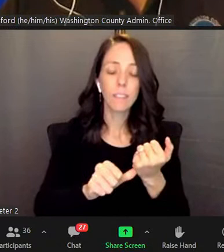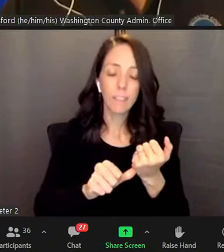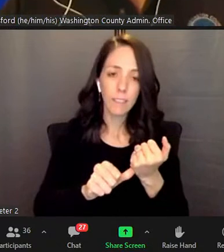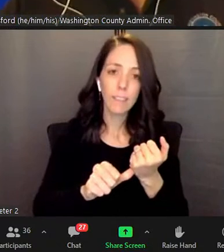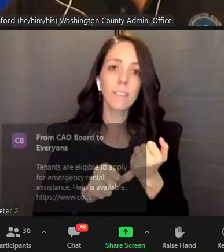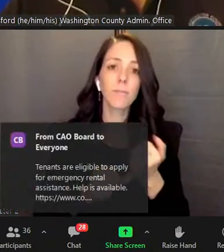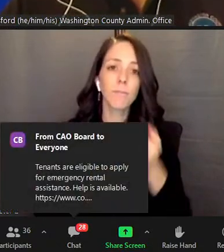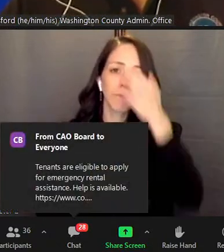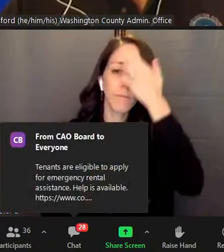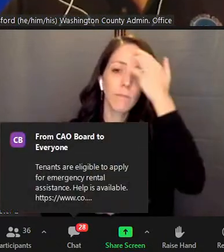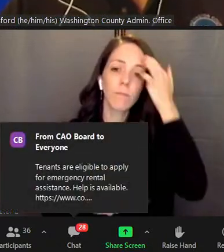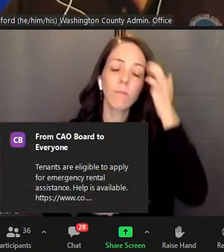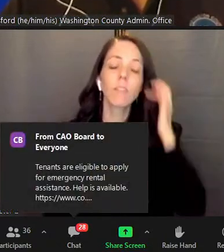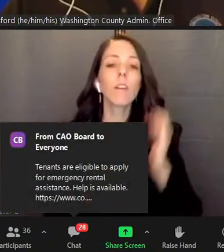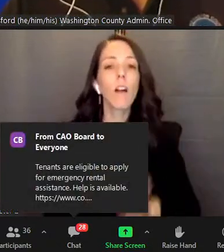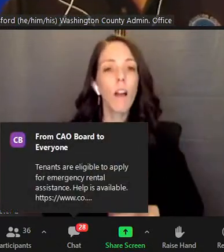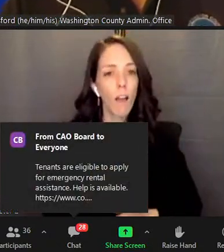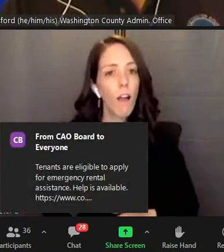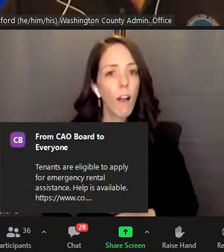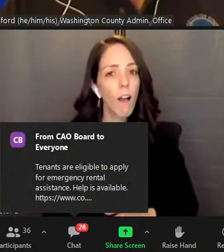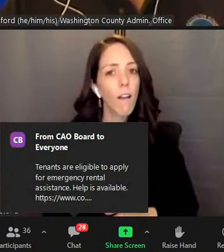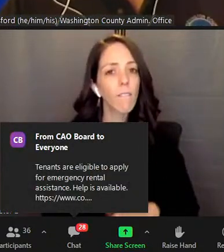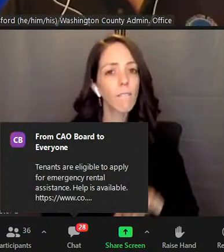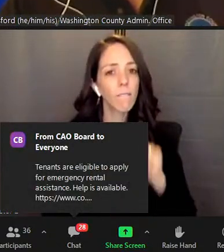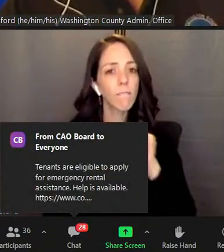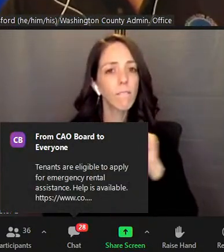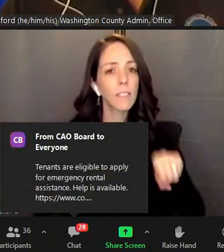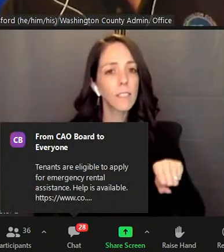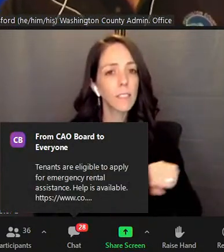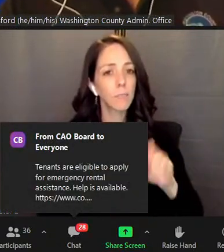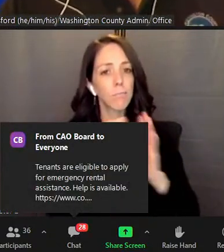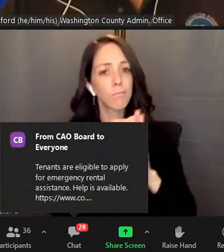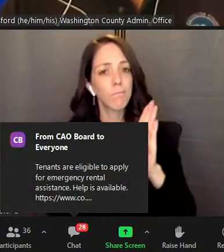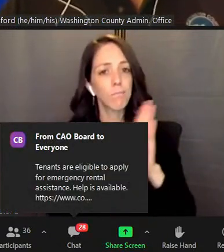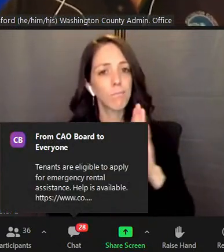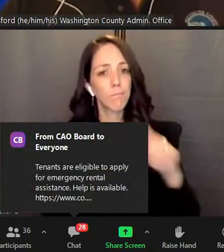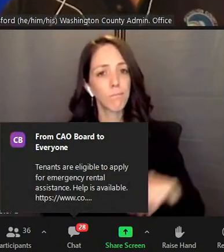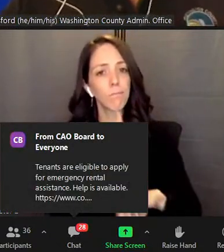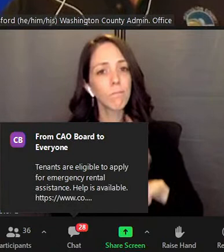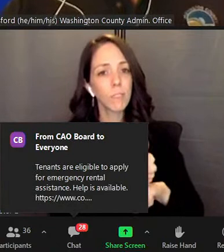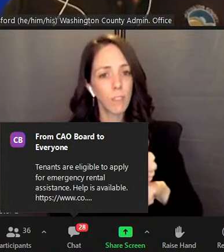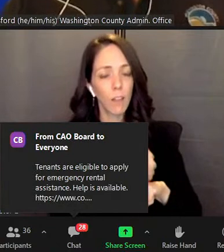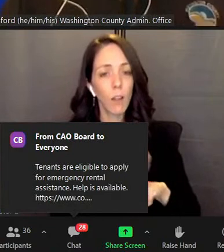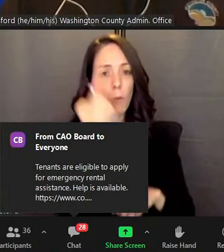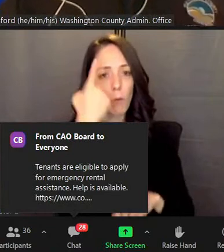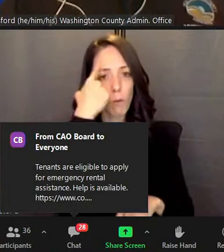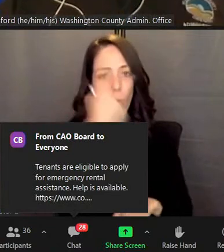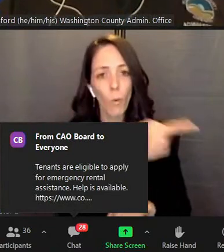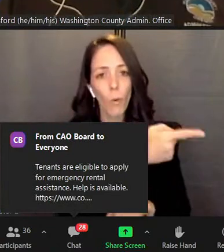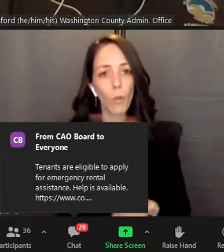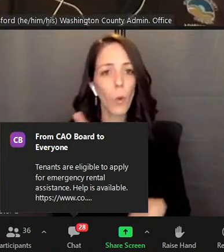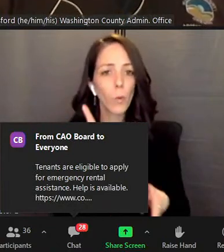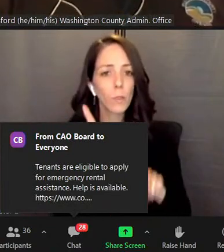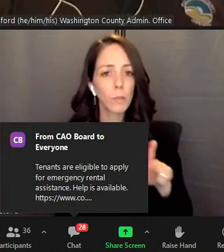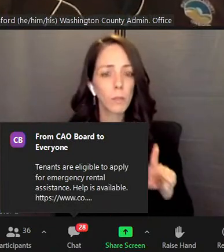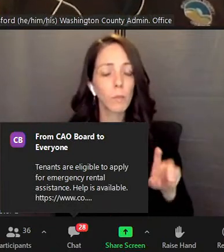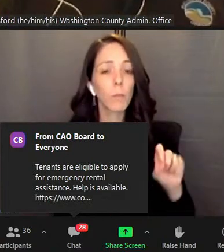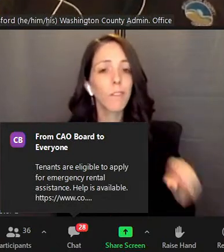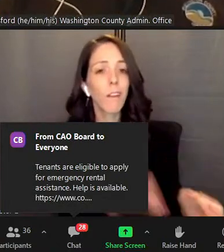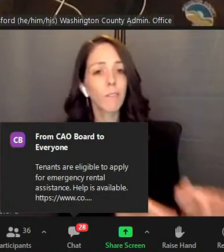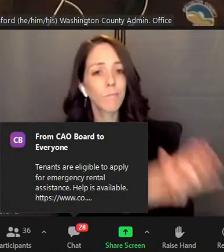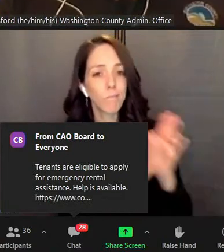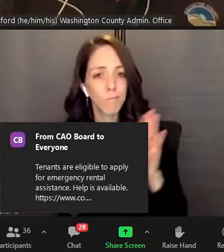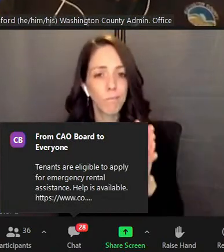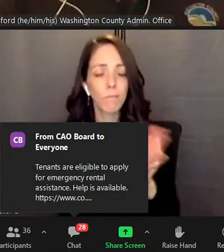been a system that the state has had for folks to request